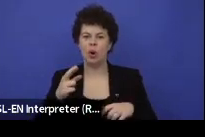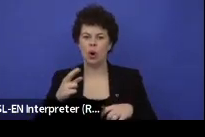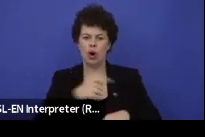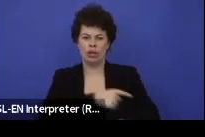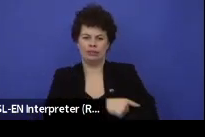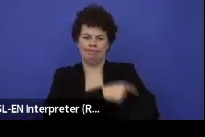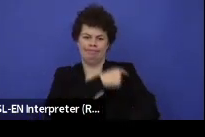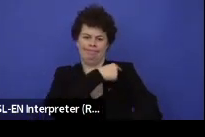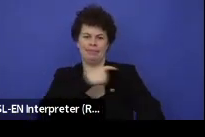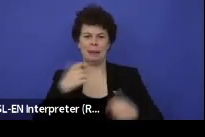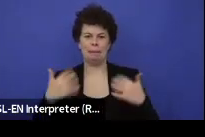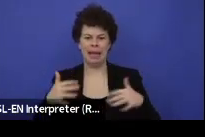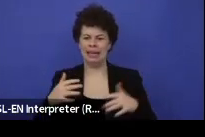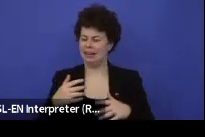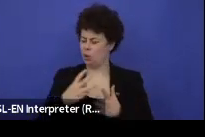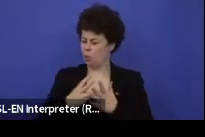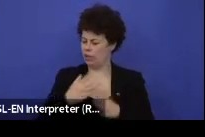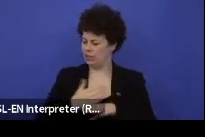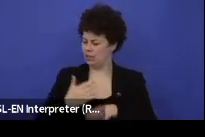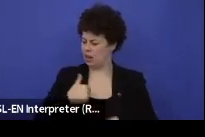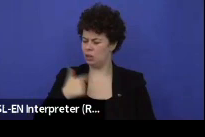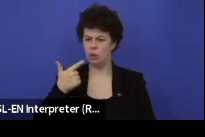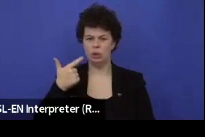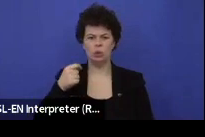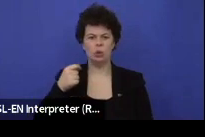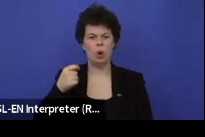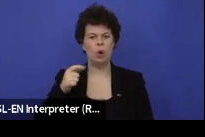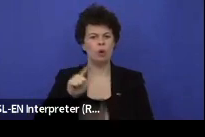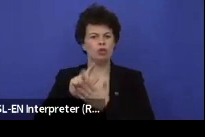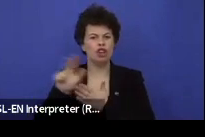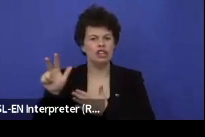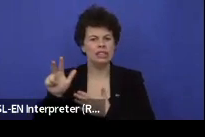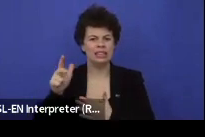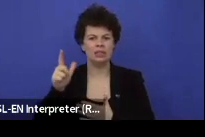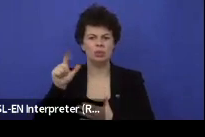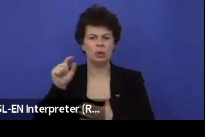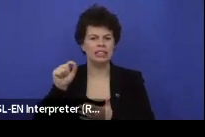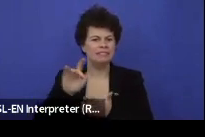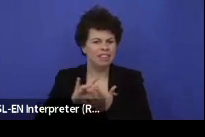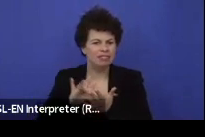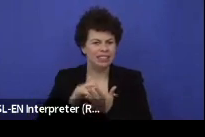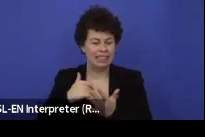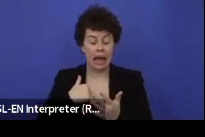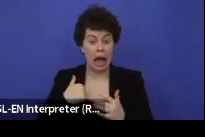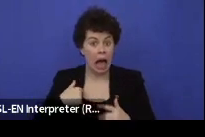about 2013 or 15, and I had no clue. And